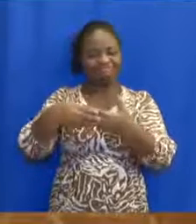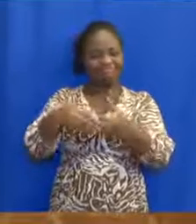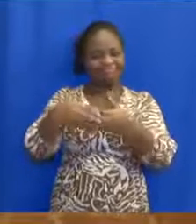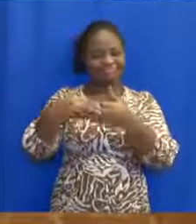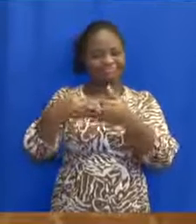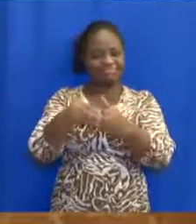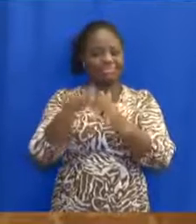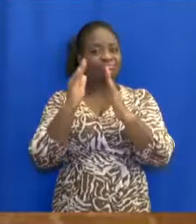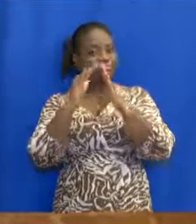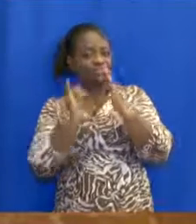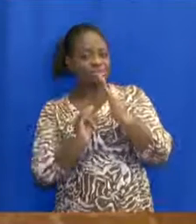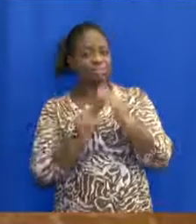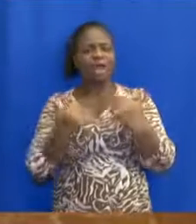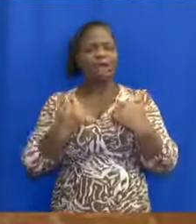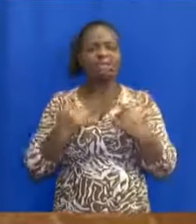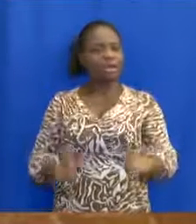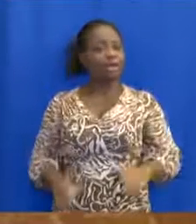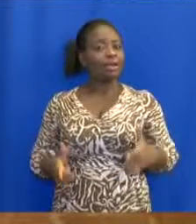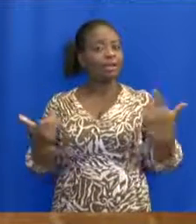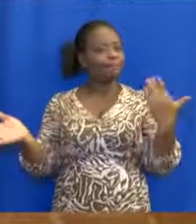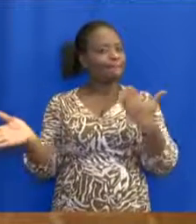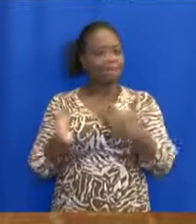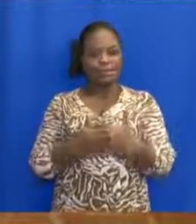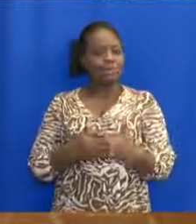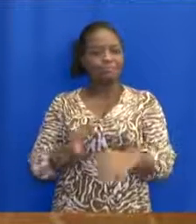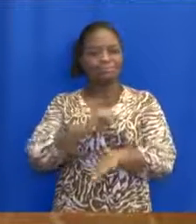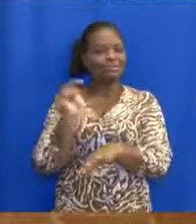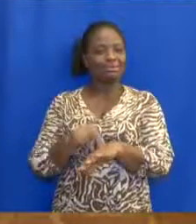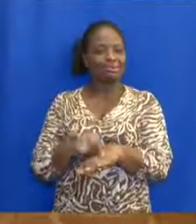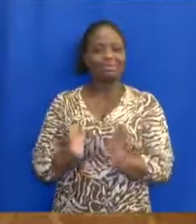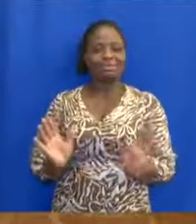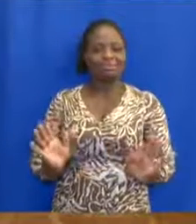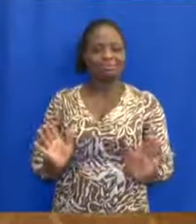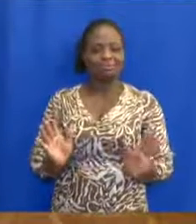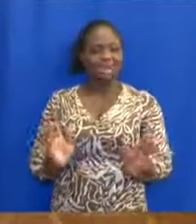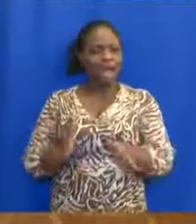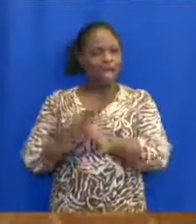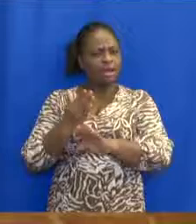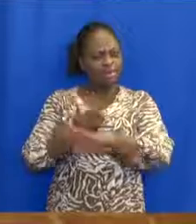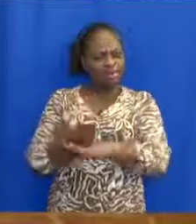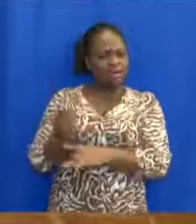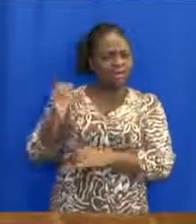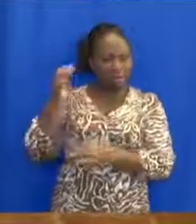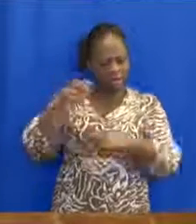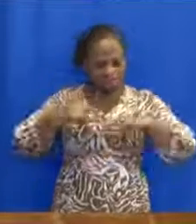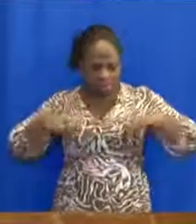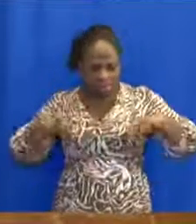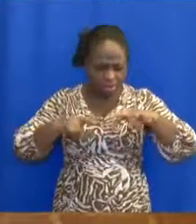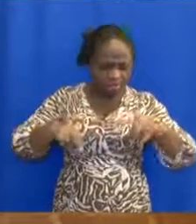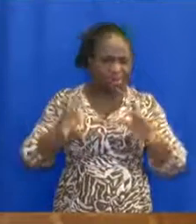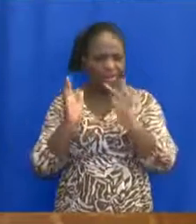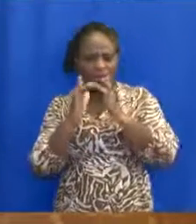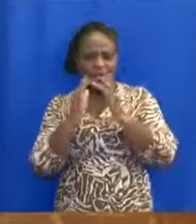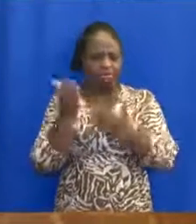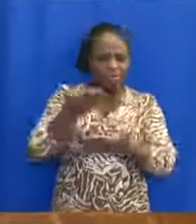restrictions to get our lives and economy back to normal. After further extensive